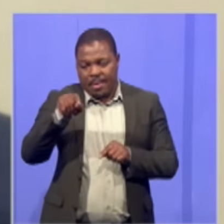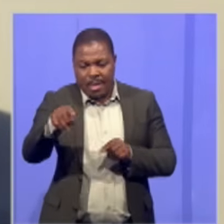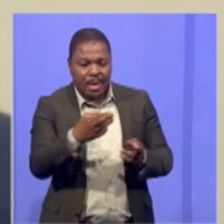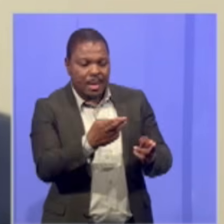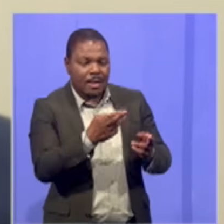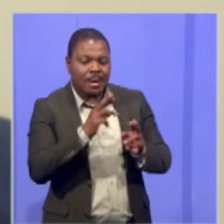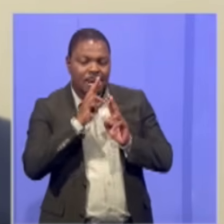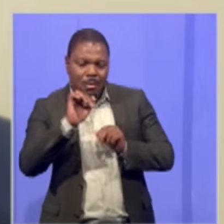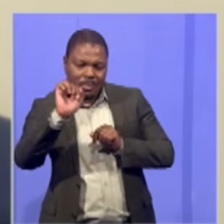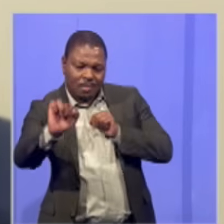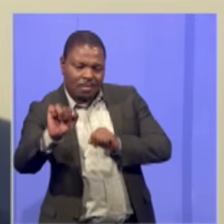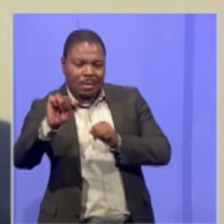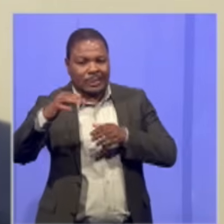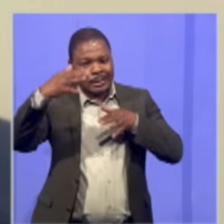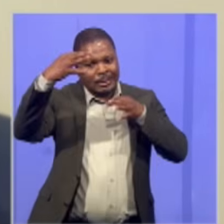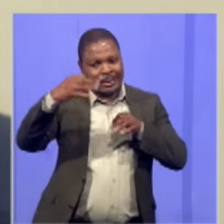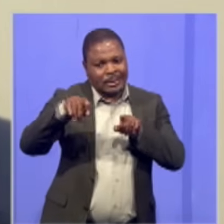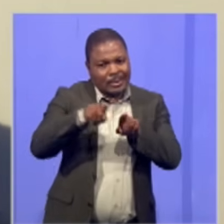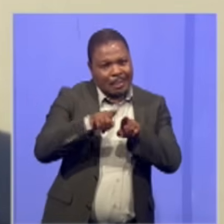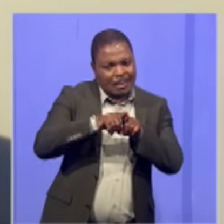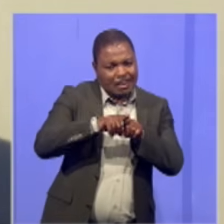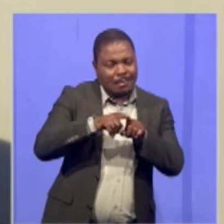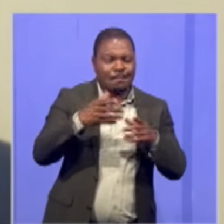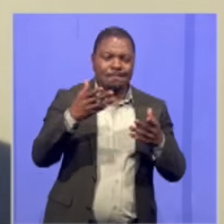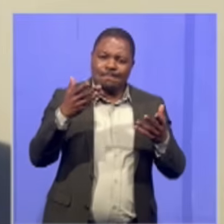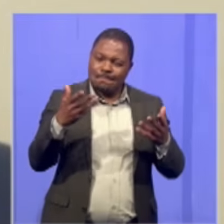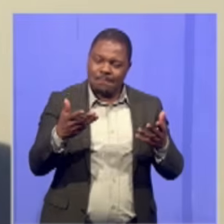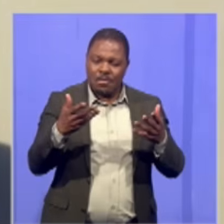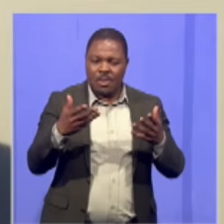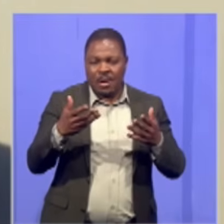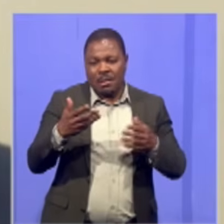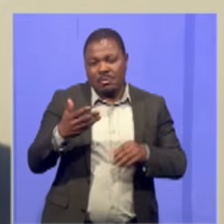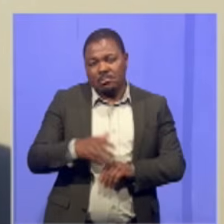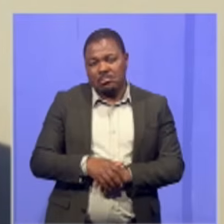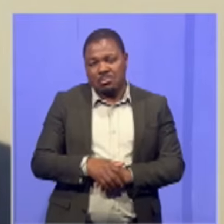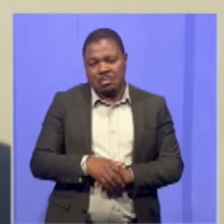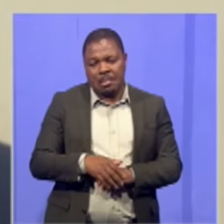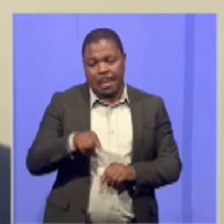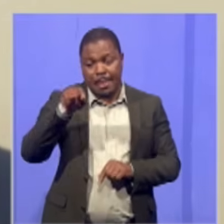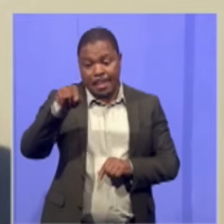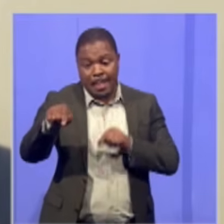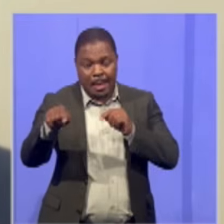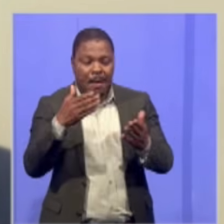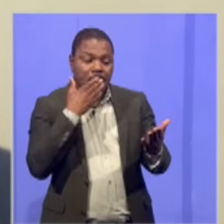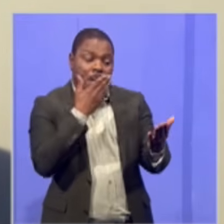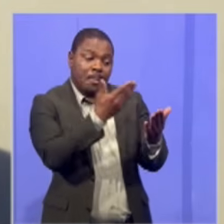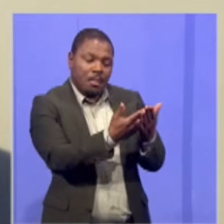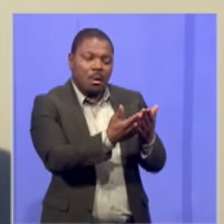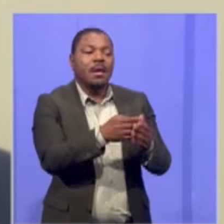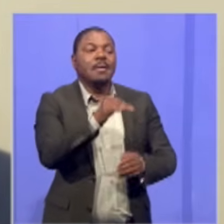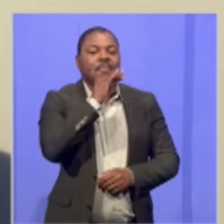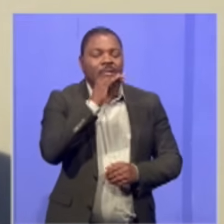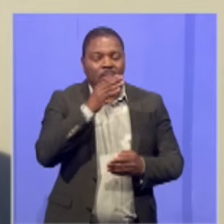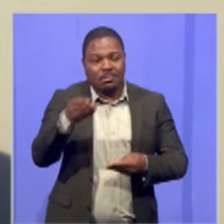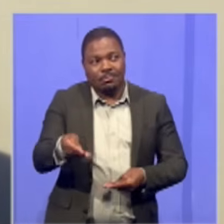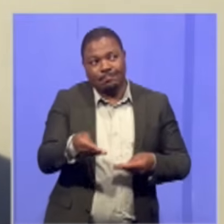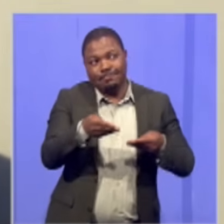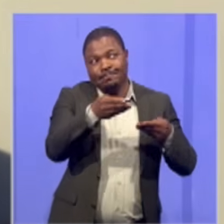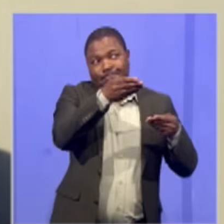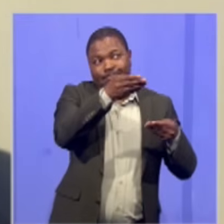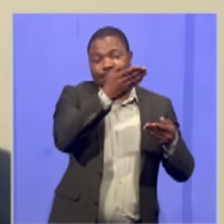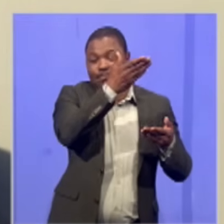tsona mohlomong qetong ya tsona ke mo ileng hore di kgothaletso tsa teng di tla nkuwa di suwe hoba tla